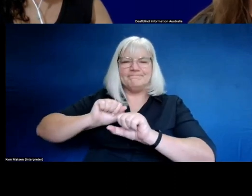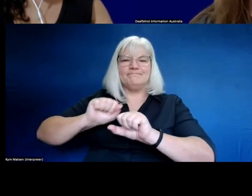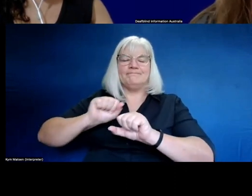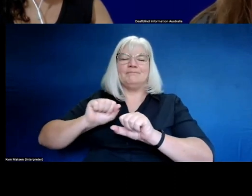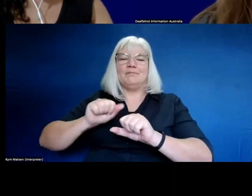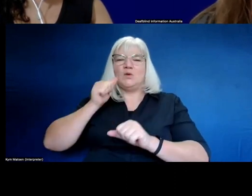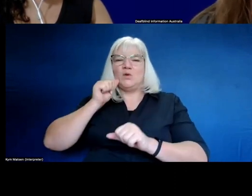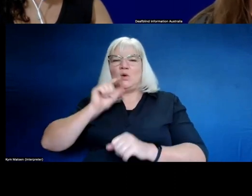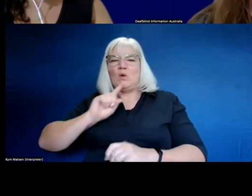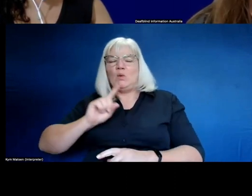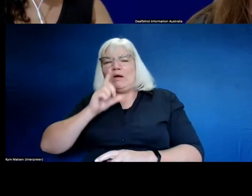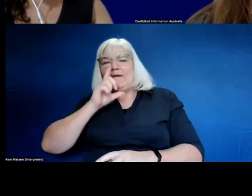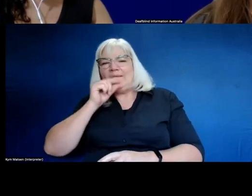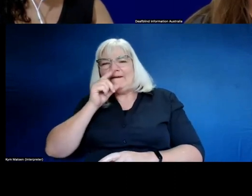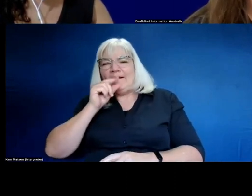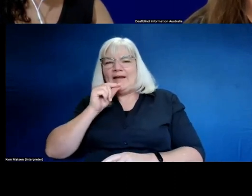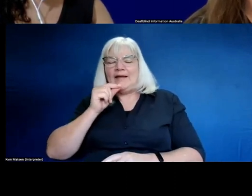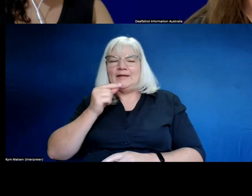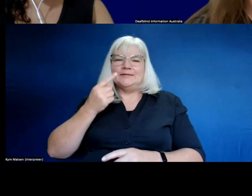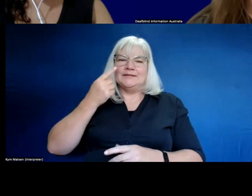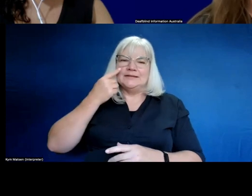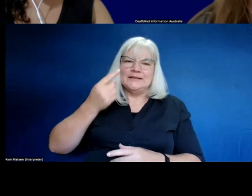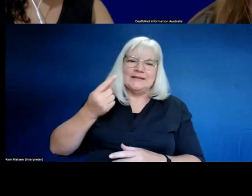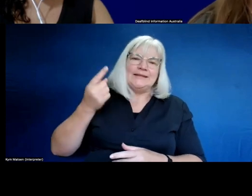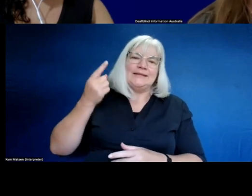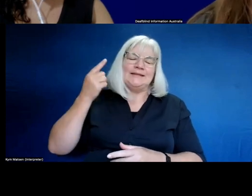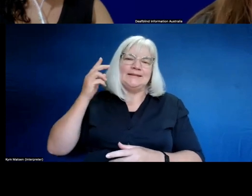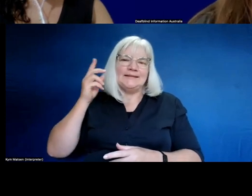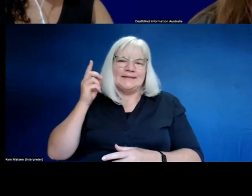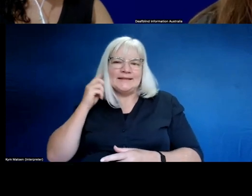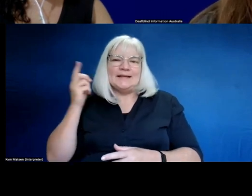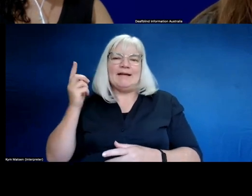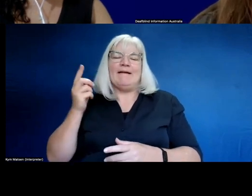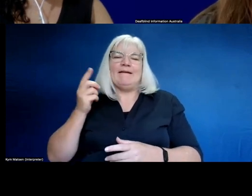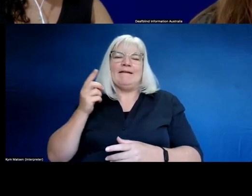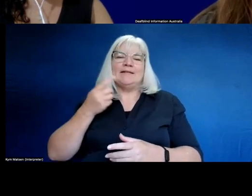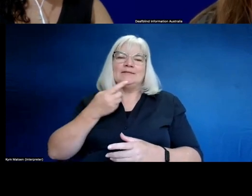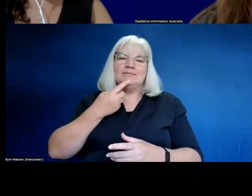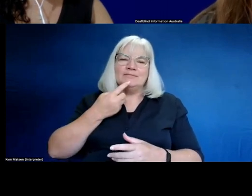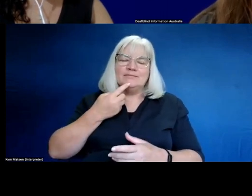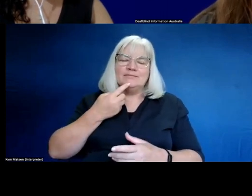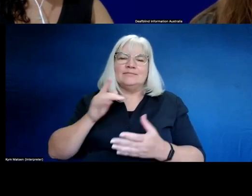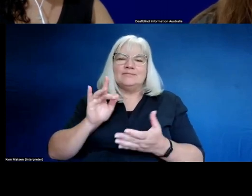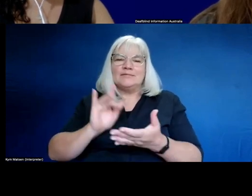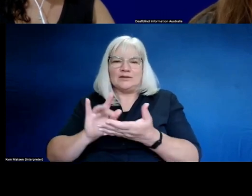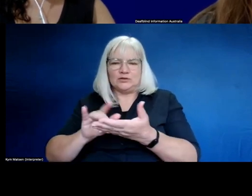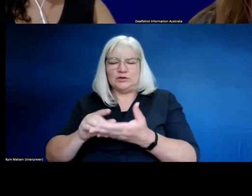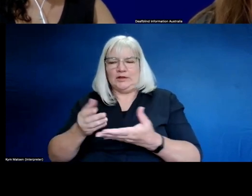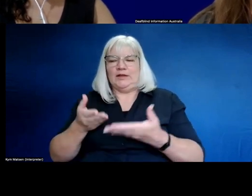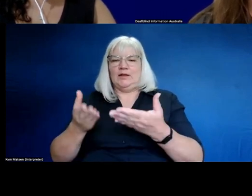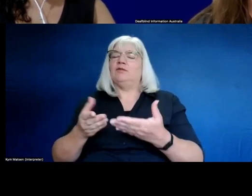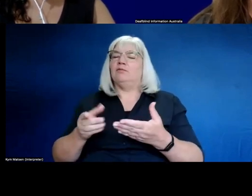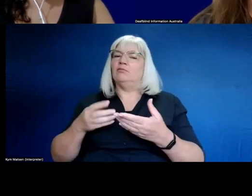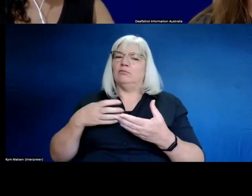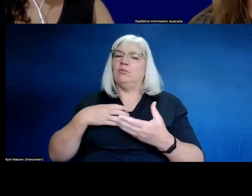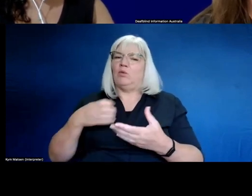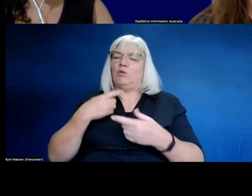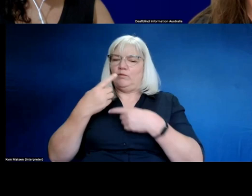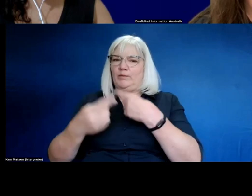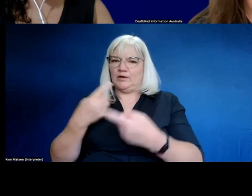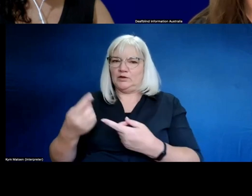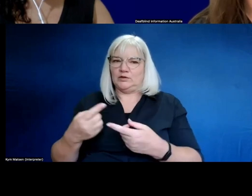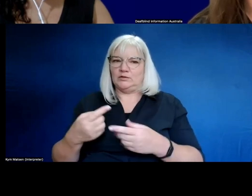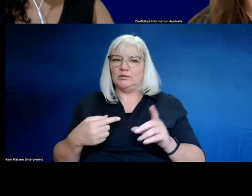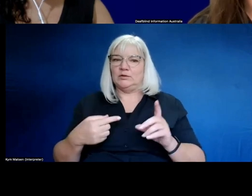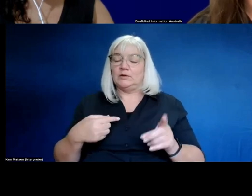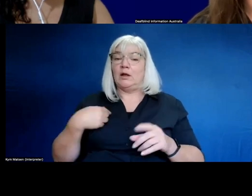and modifying them in that way to give the most information as well. I've often also done things like tapping the